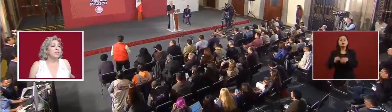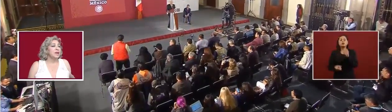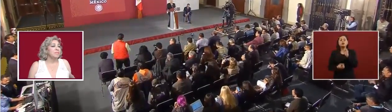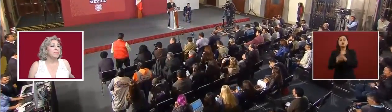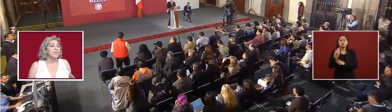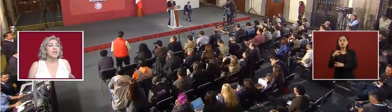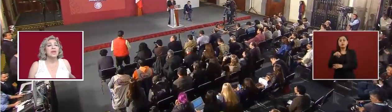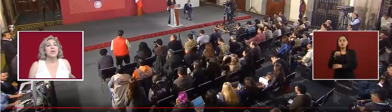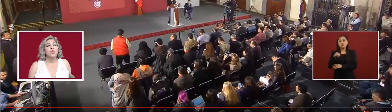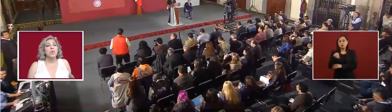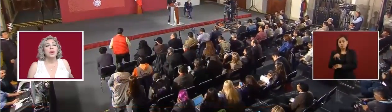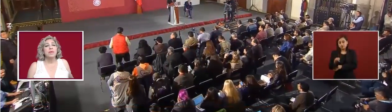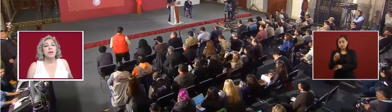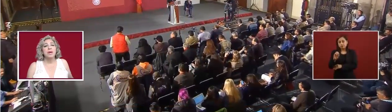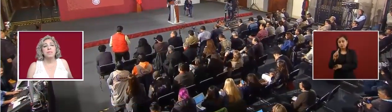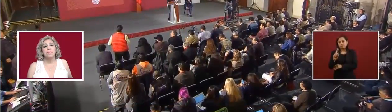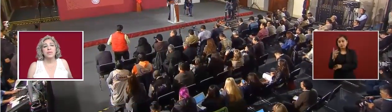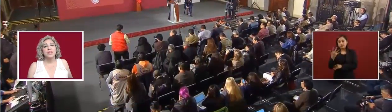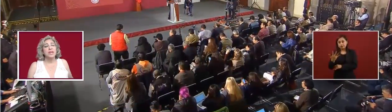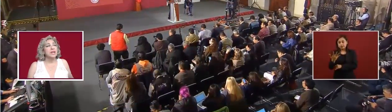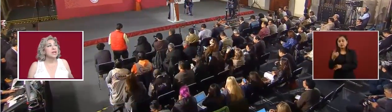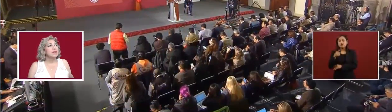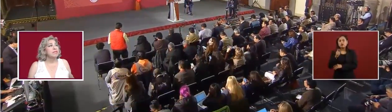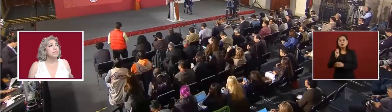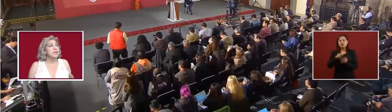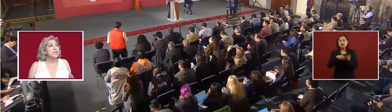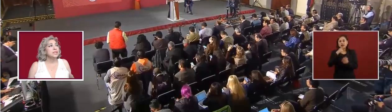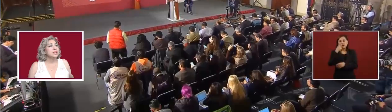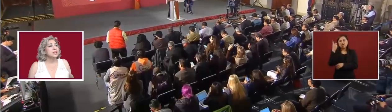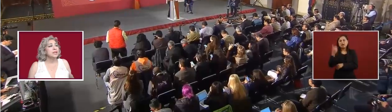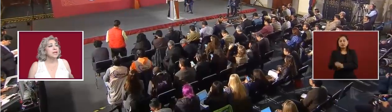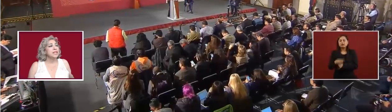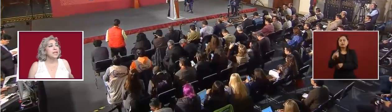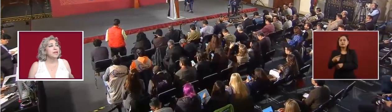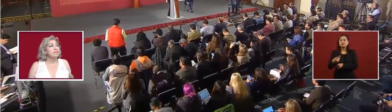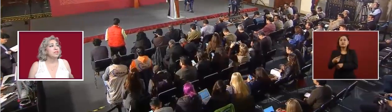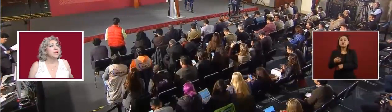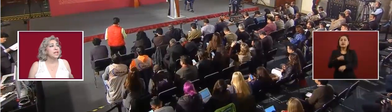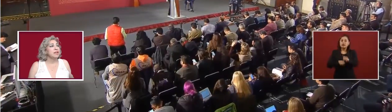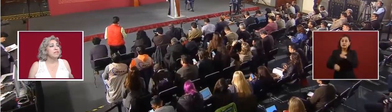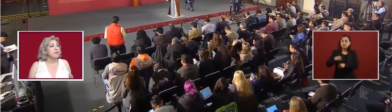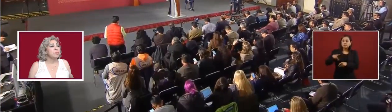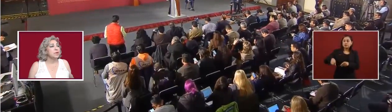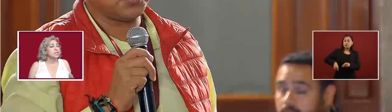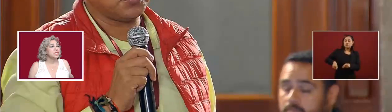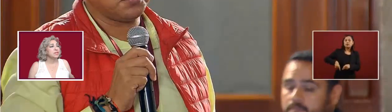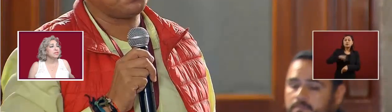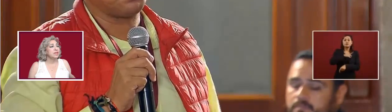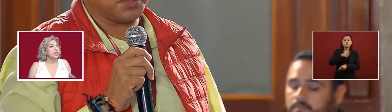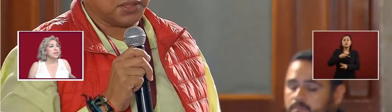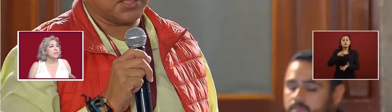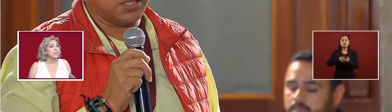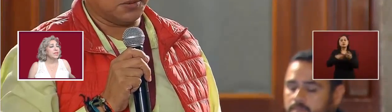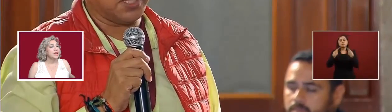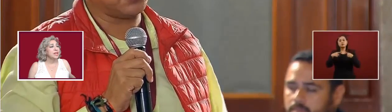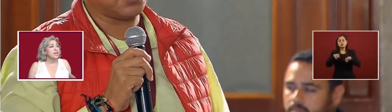UNAM where the government and they have to take care of their personnel